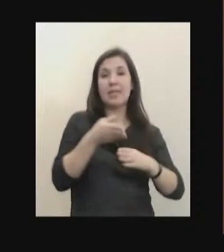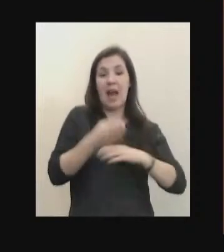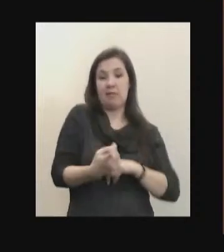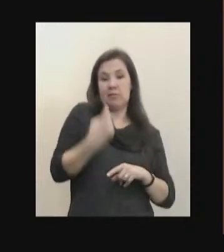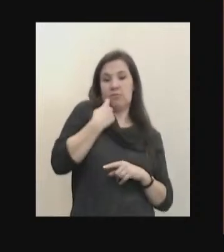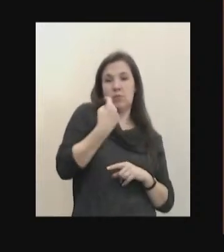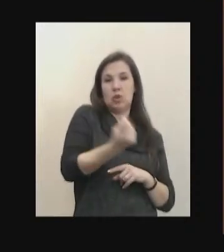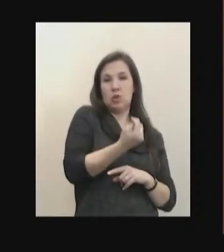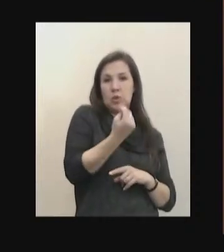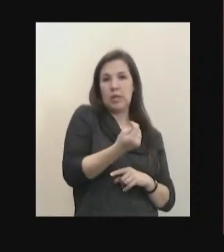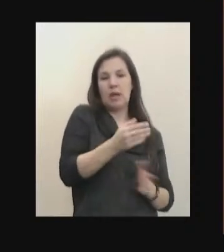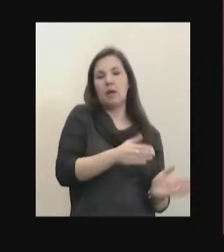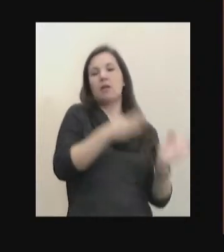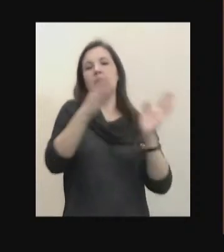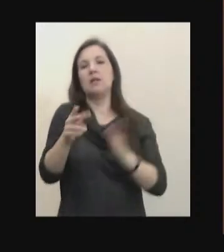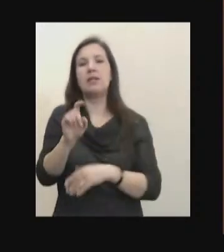13th.